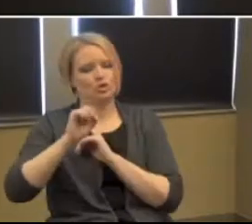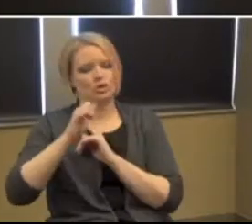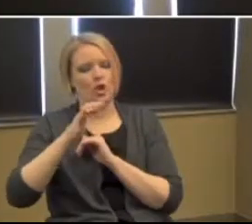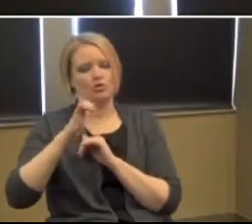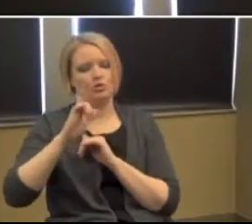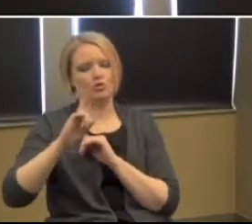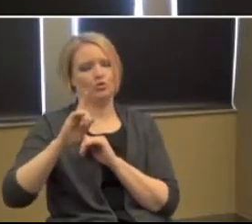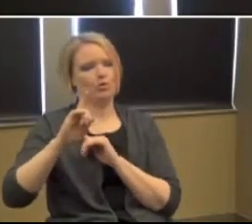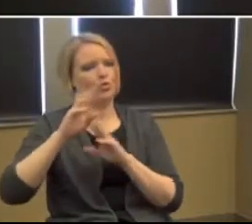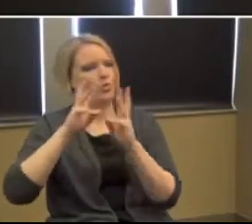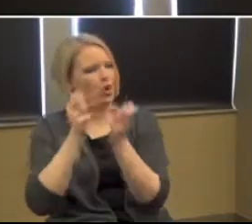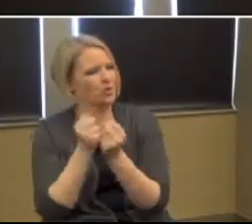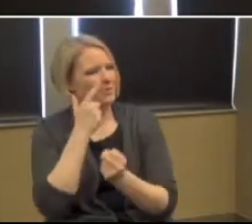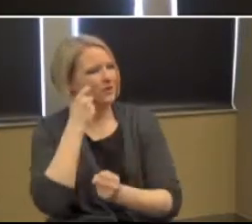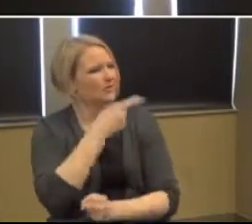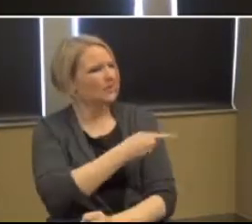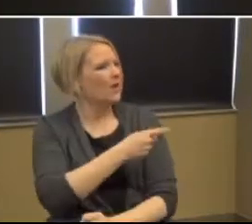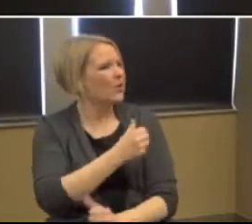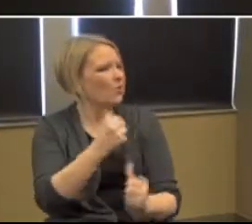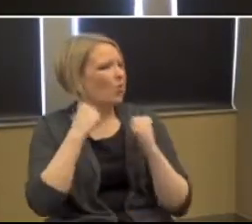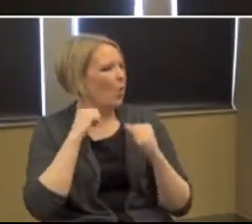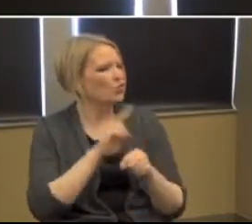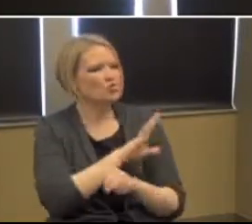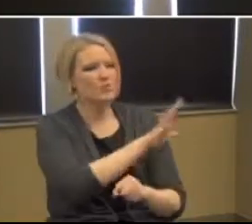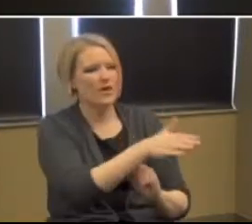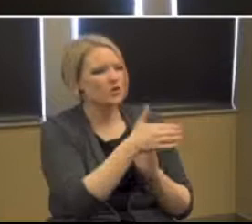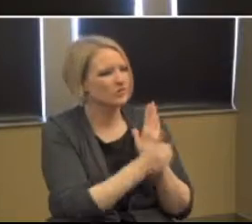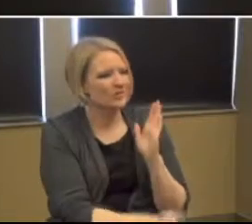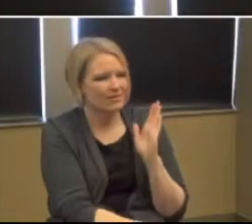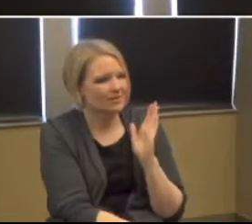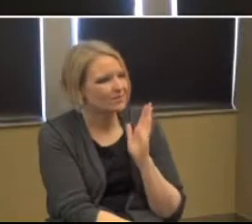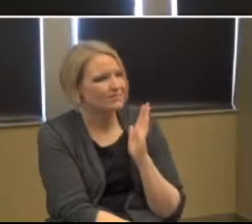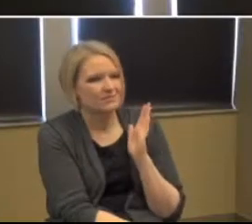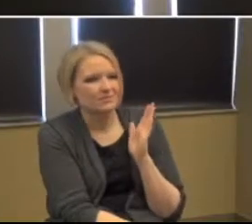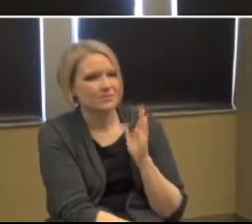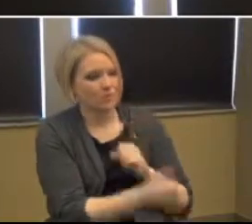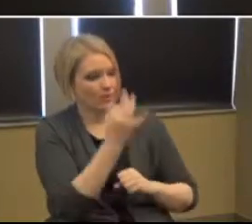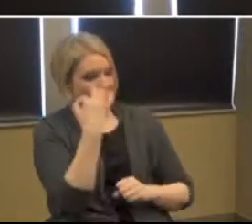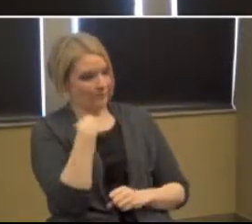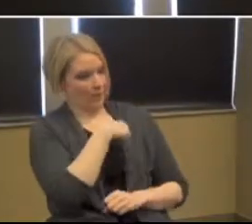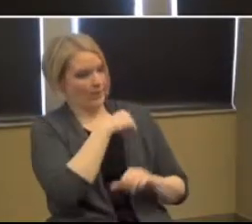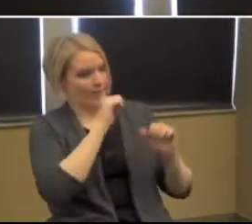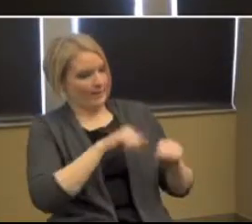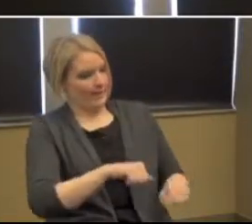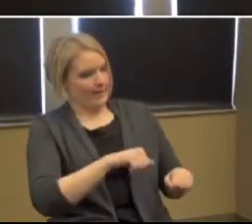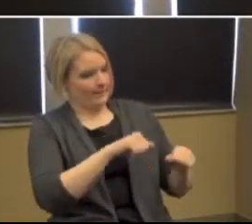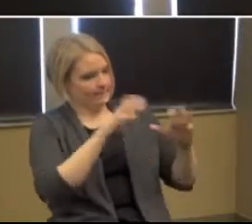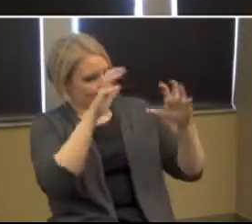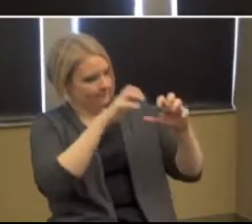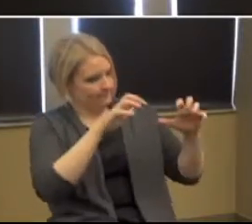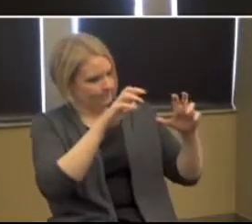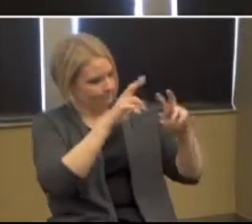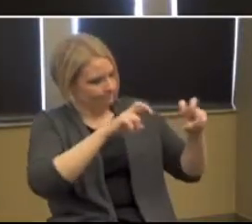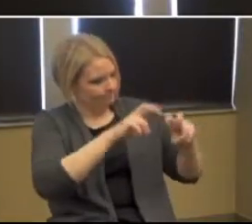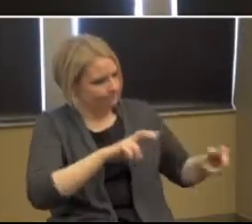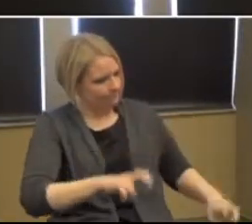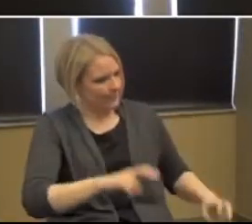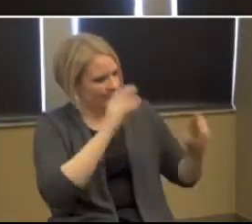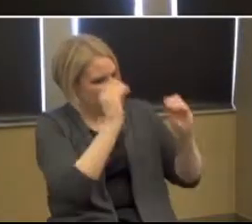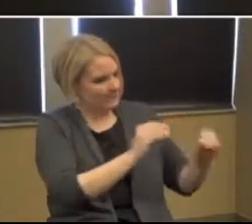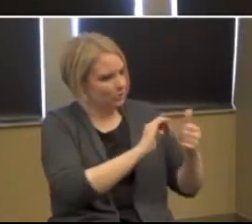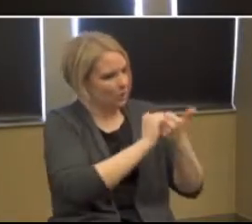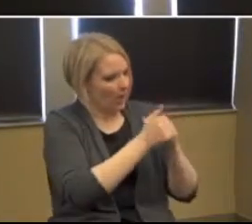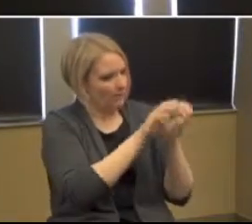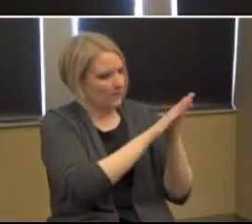be using the skills that they have. And so when we can break it down and we can teach a student to do something